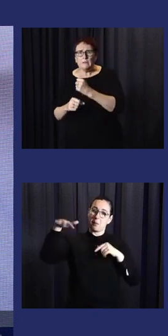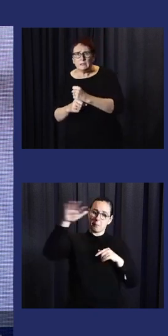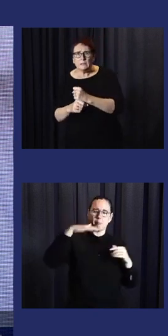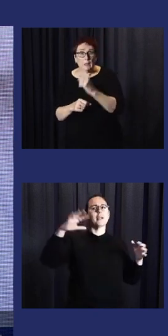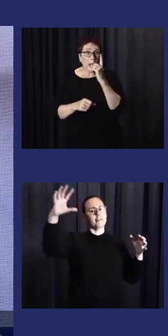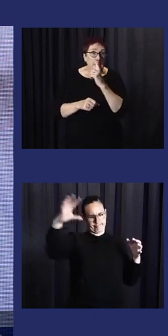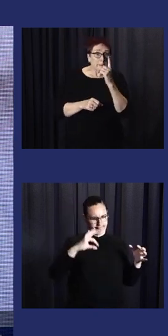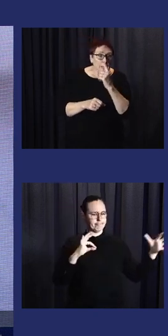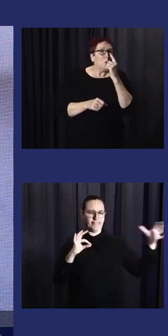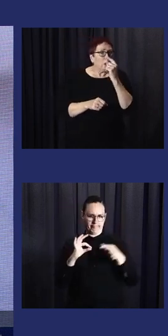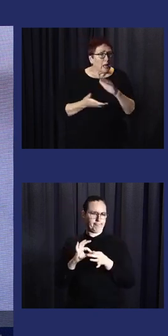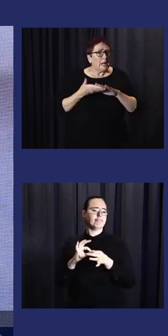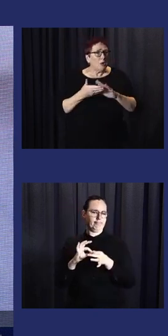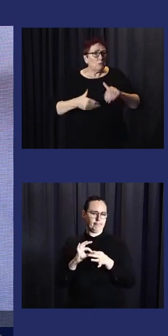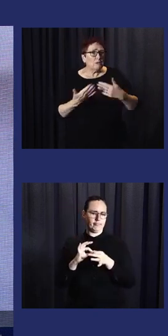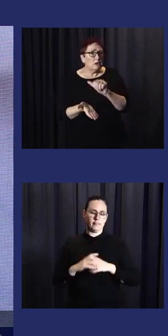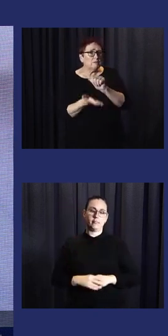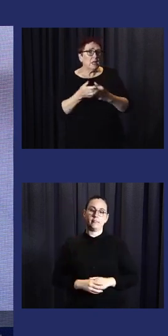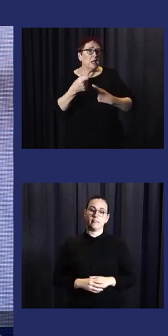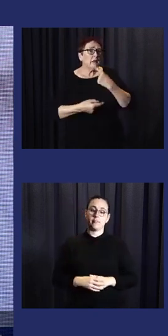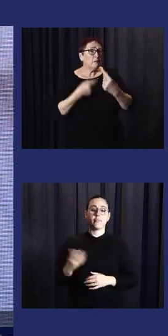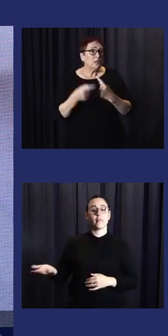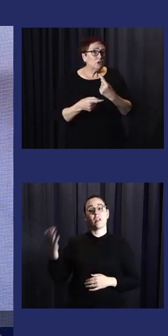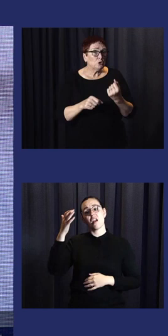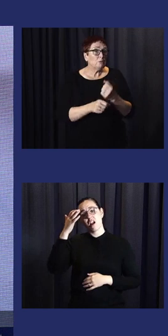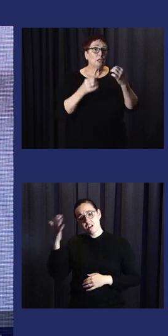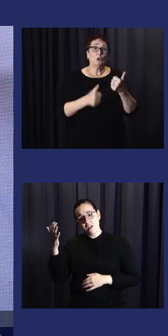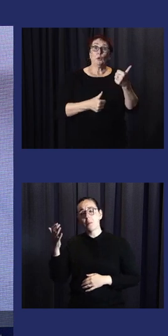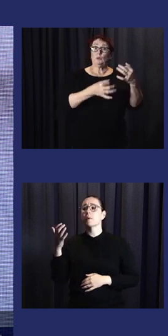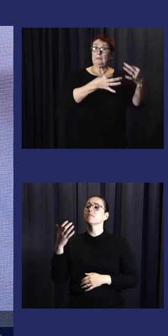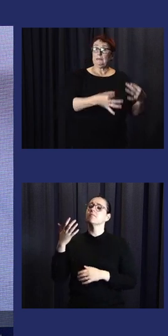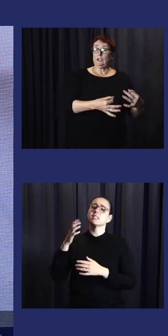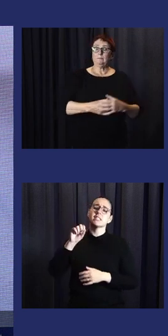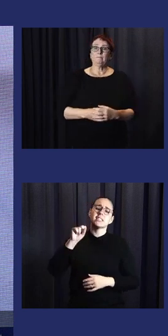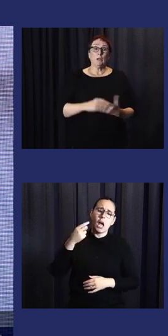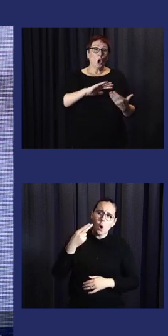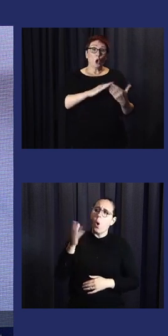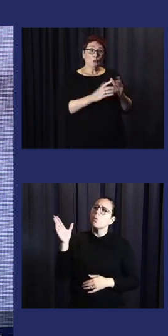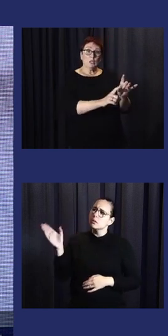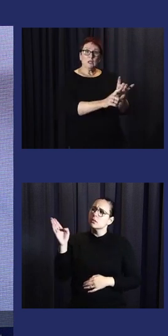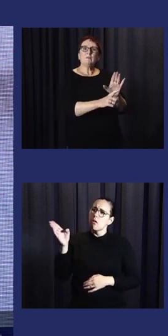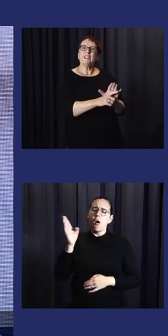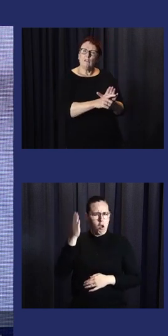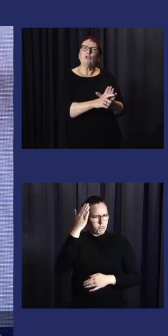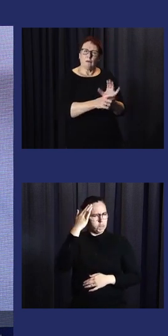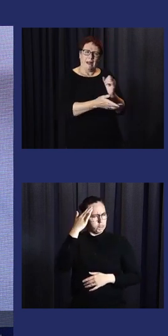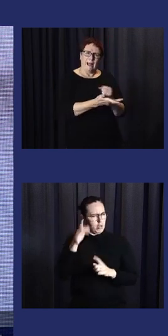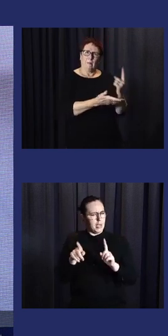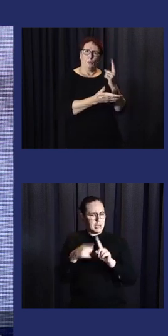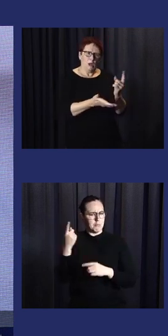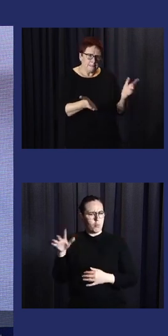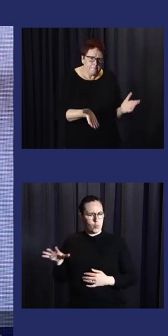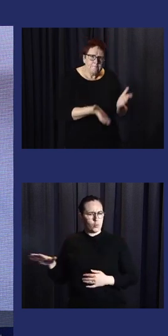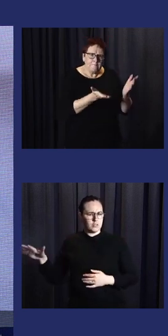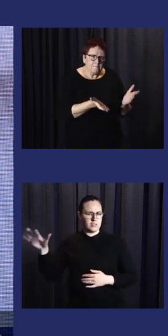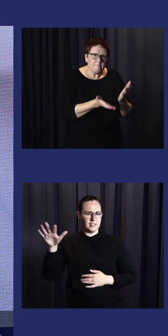role in providing information to strengthen local decision-making, communities themselves are the primary drivers and generators of